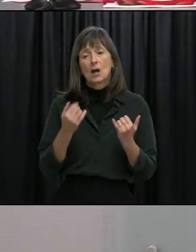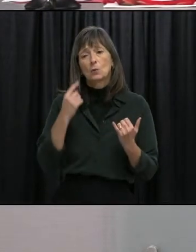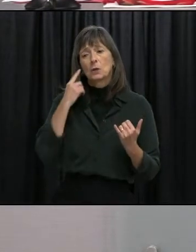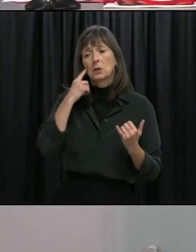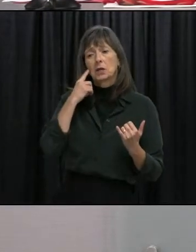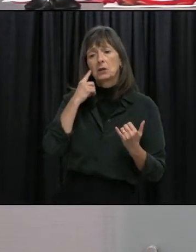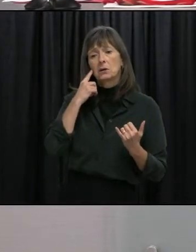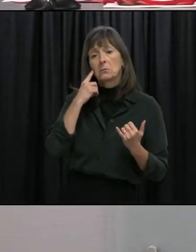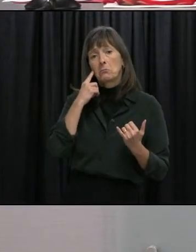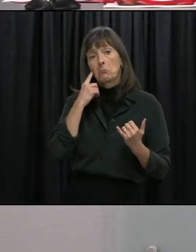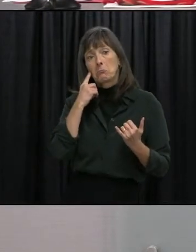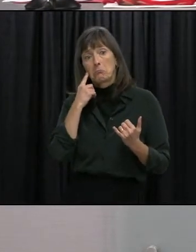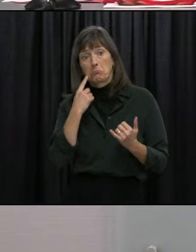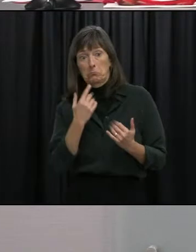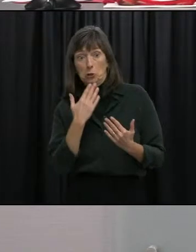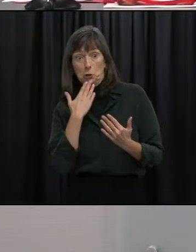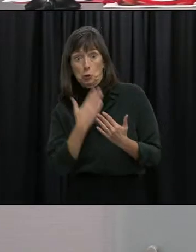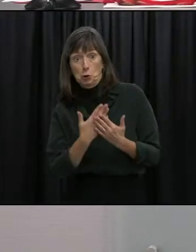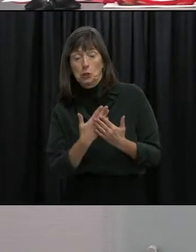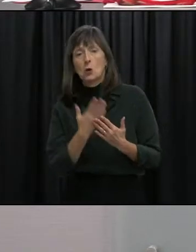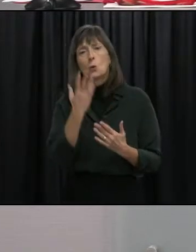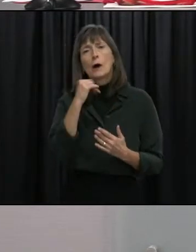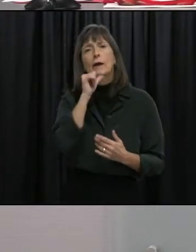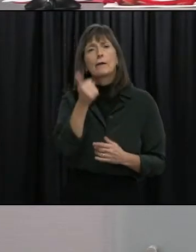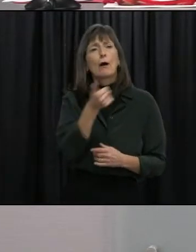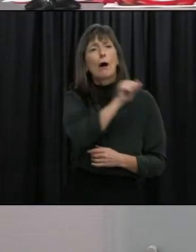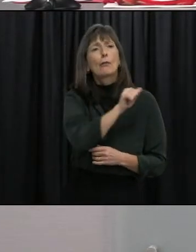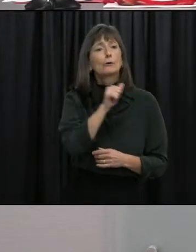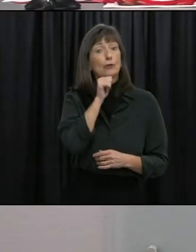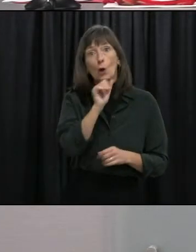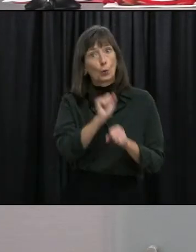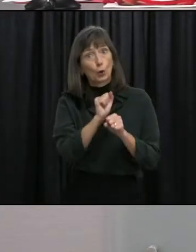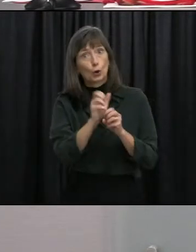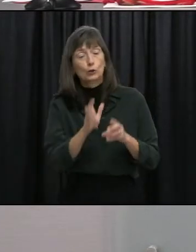here from outside just get a test and be free after 7